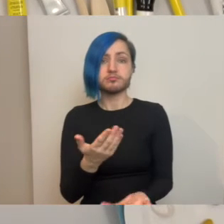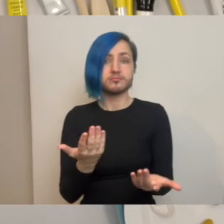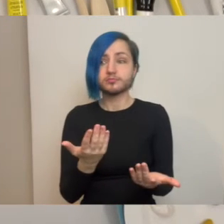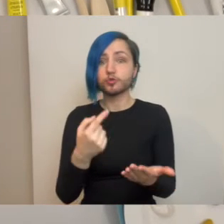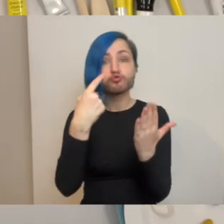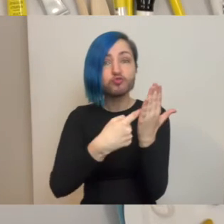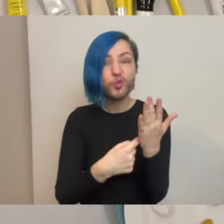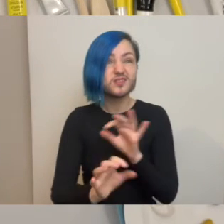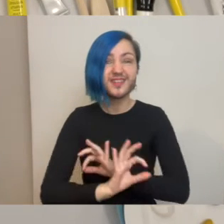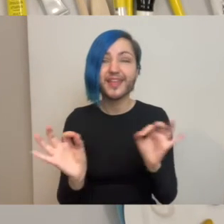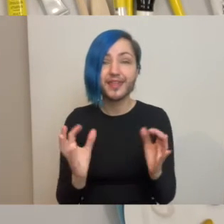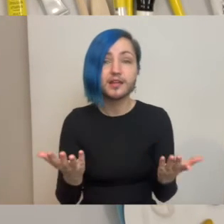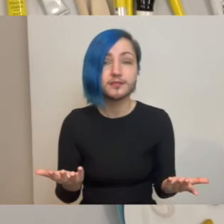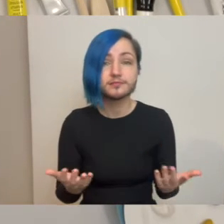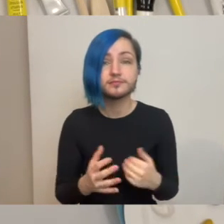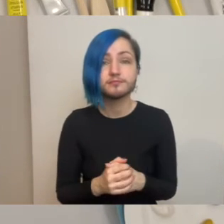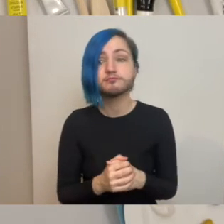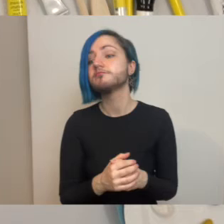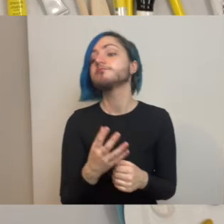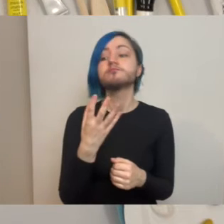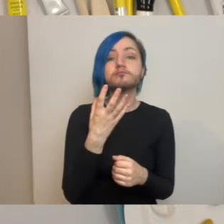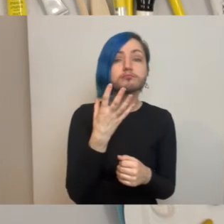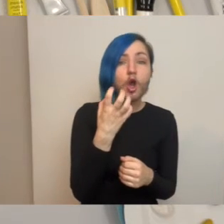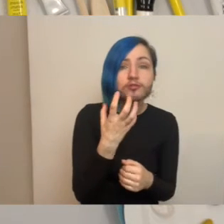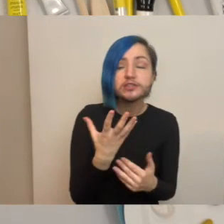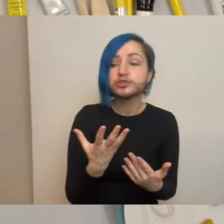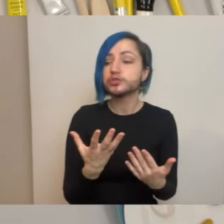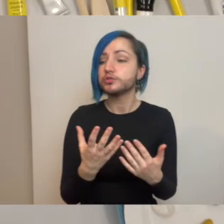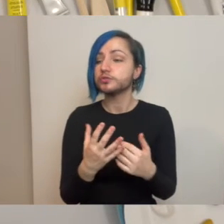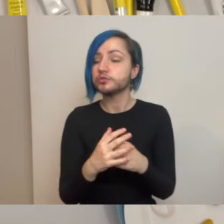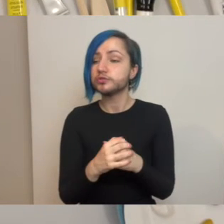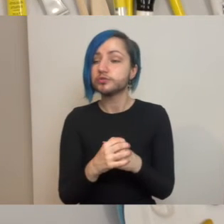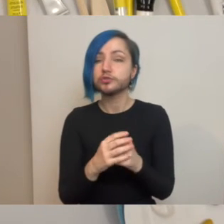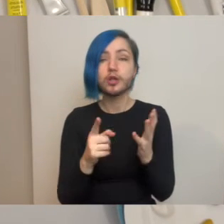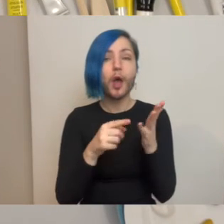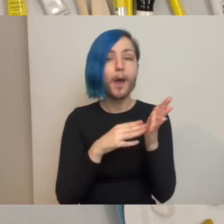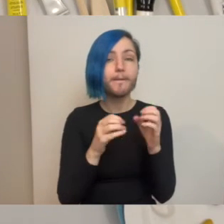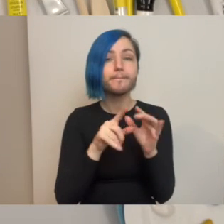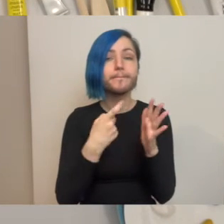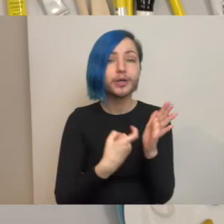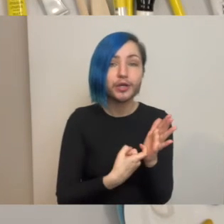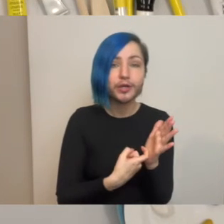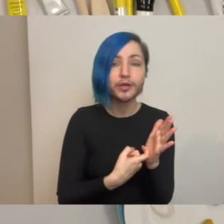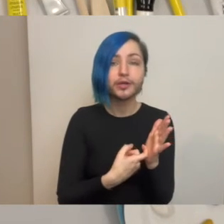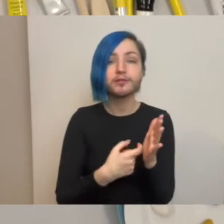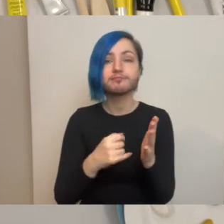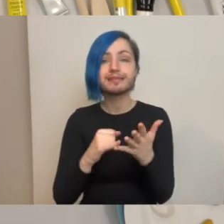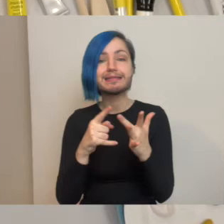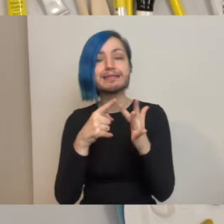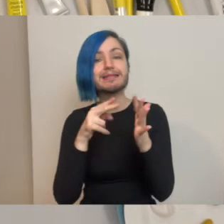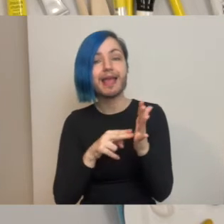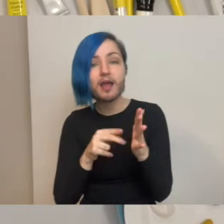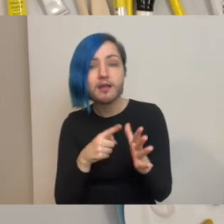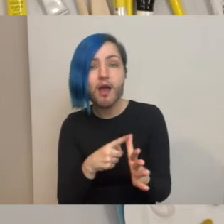here. There is orange and umber and sienna and all kinds